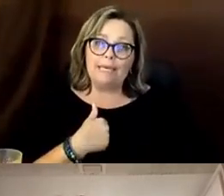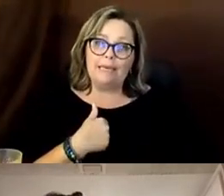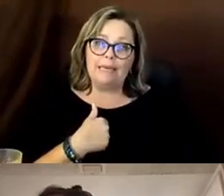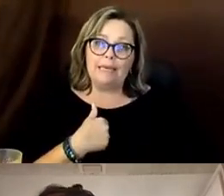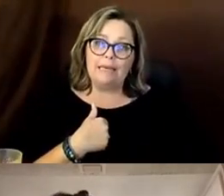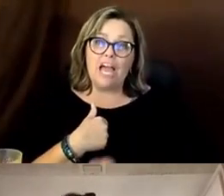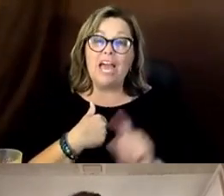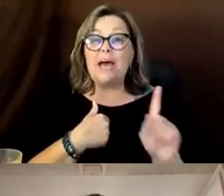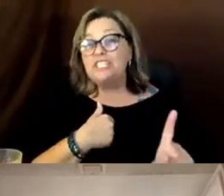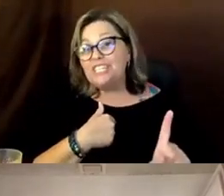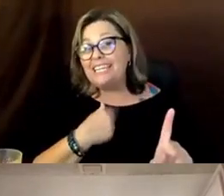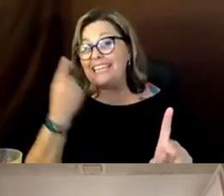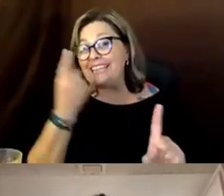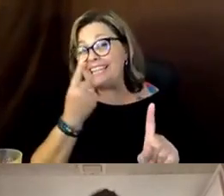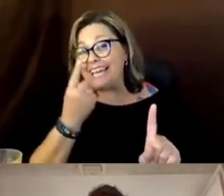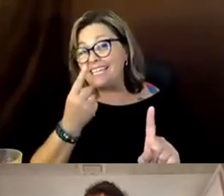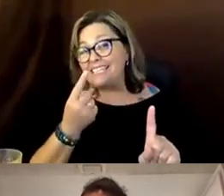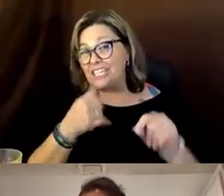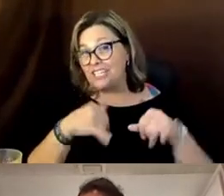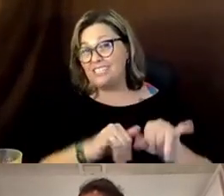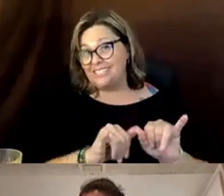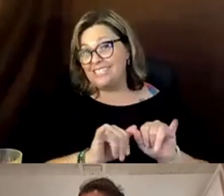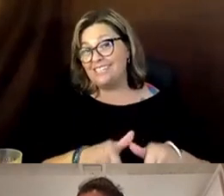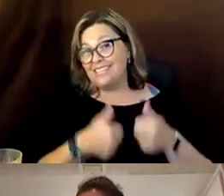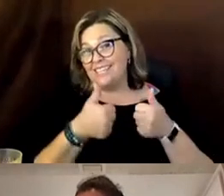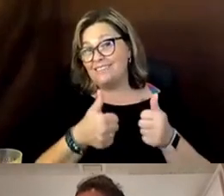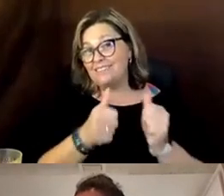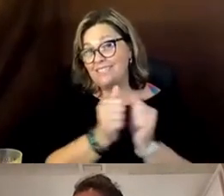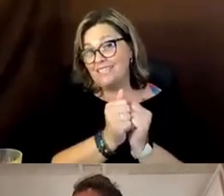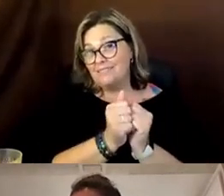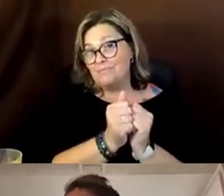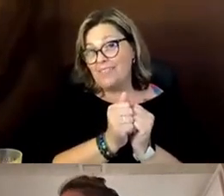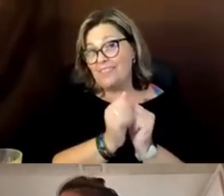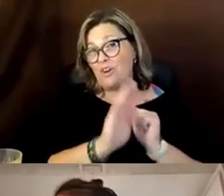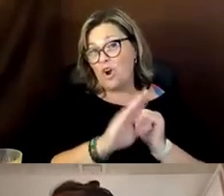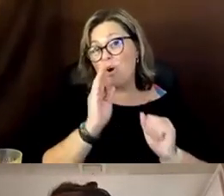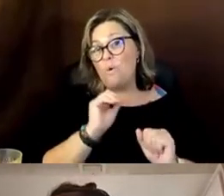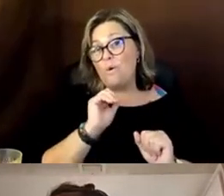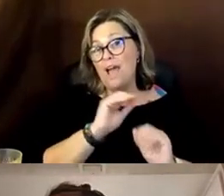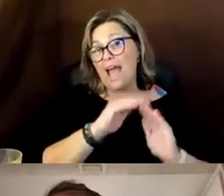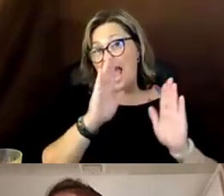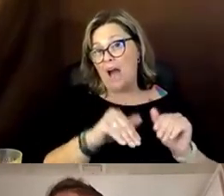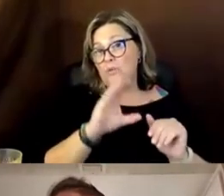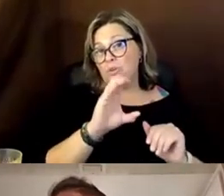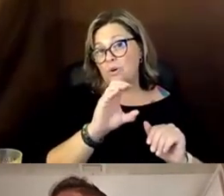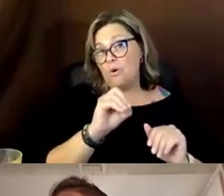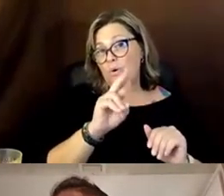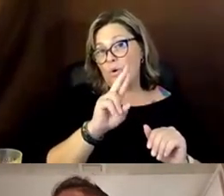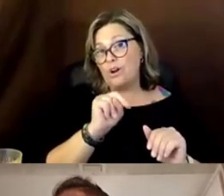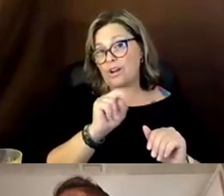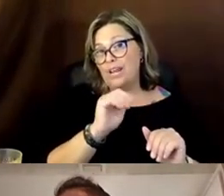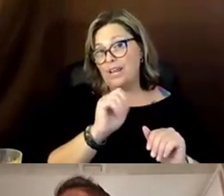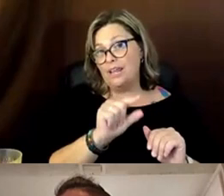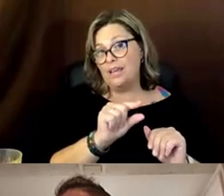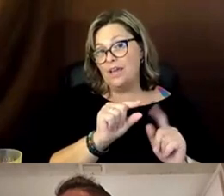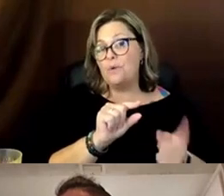lives at her house in Corning, and she does during the day. We actually drive